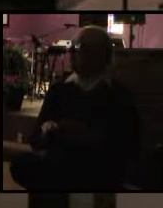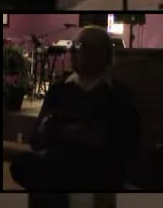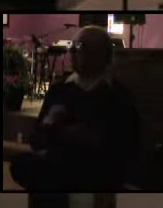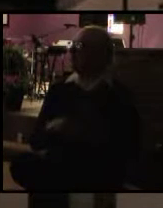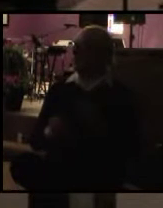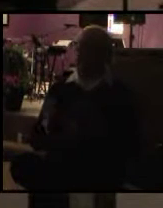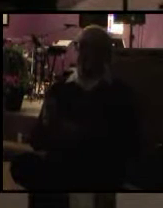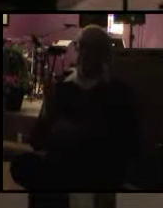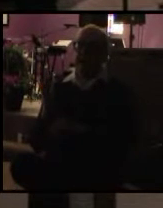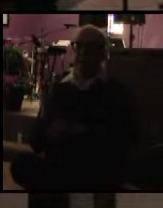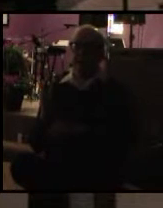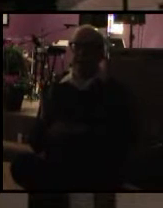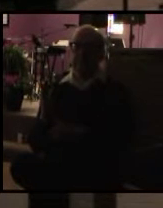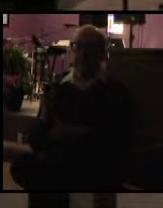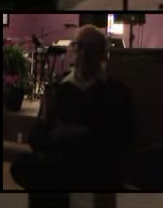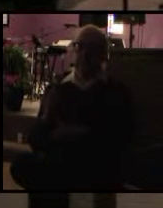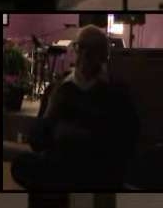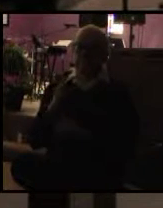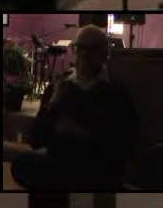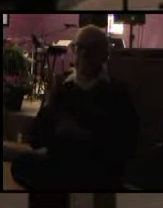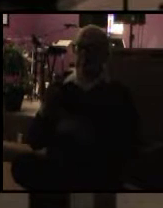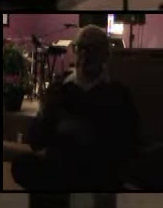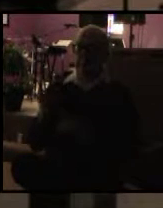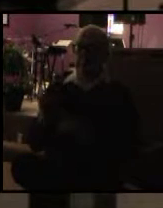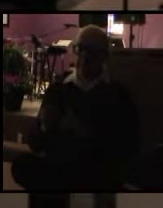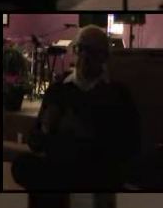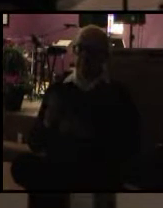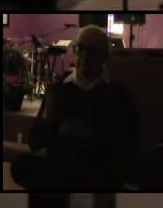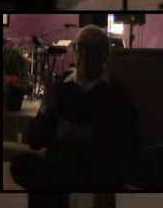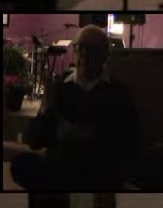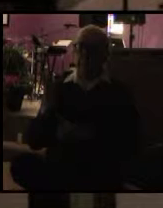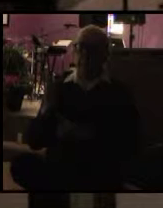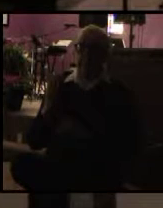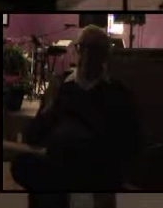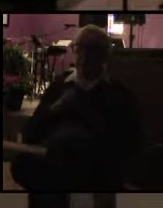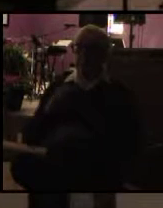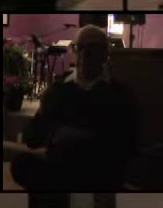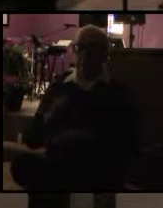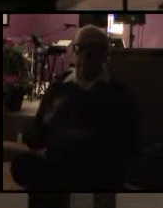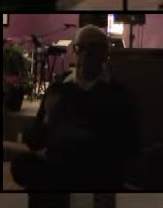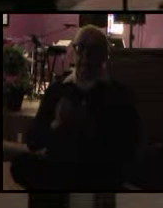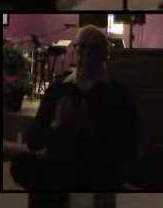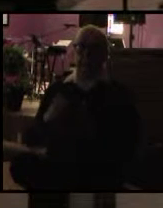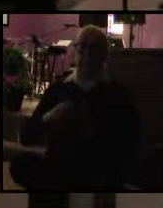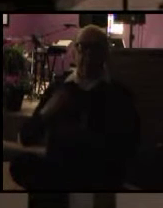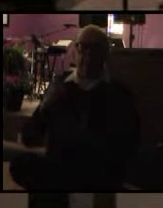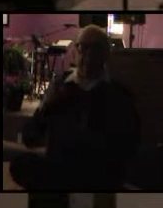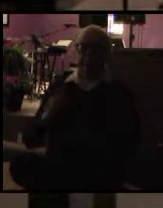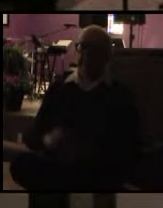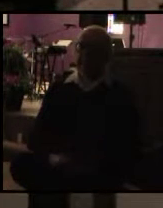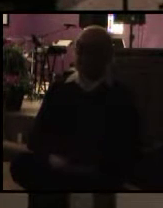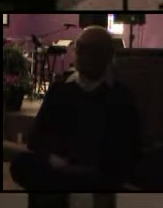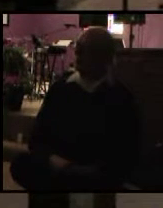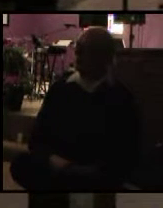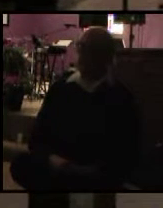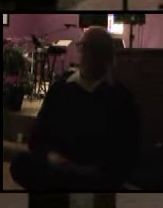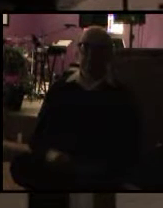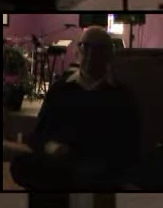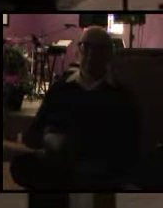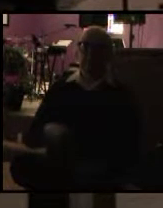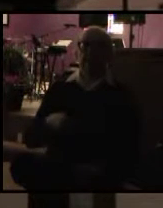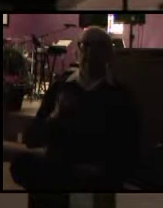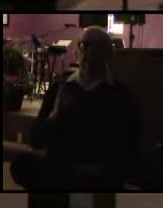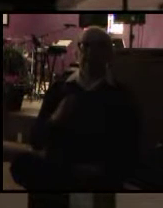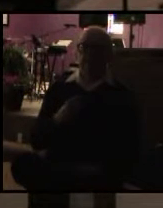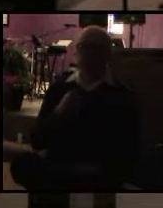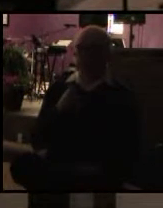candle, you would have seen light coming through the cracks that are all through this thing. And this is what God's trying to